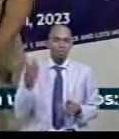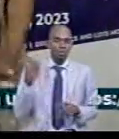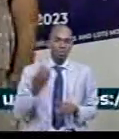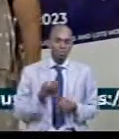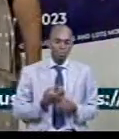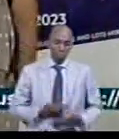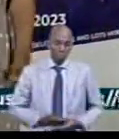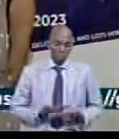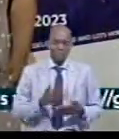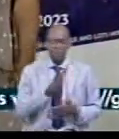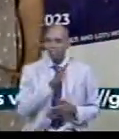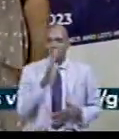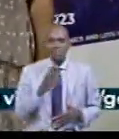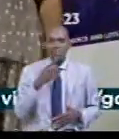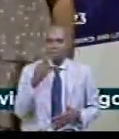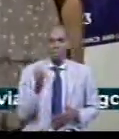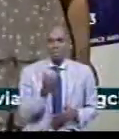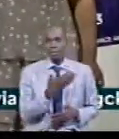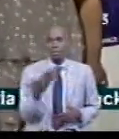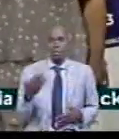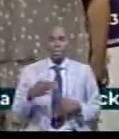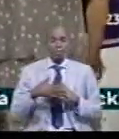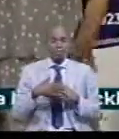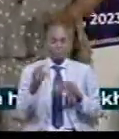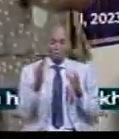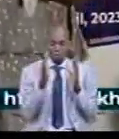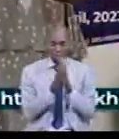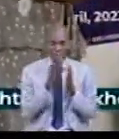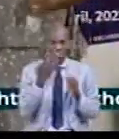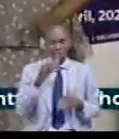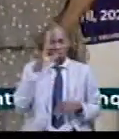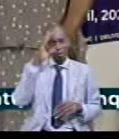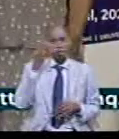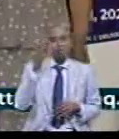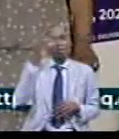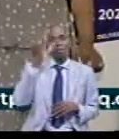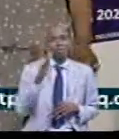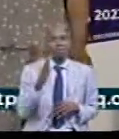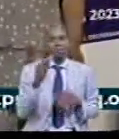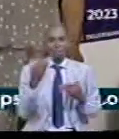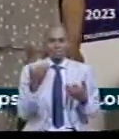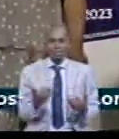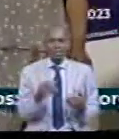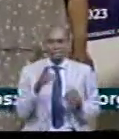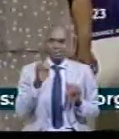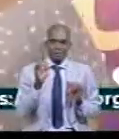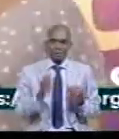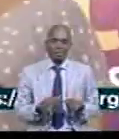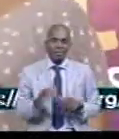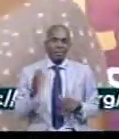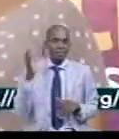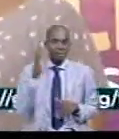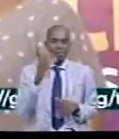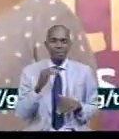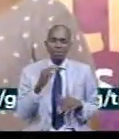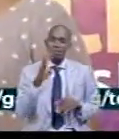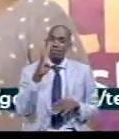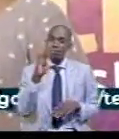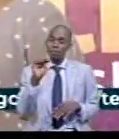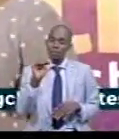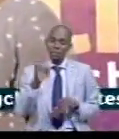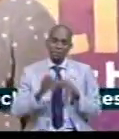spoken. By the grace of God, after the prayer of the man of God, he can pray. He's 14 years now, by the grace of